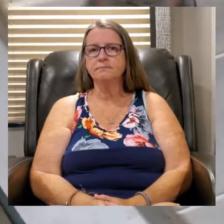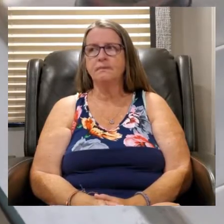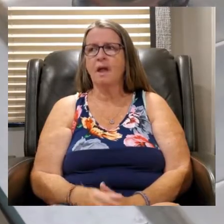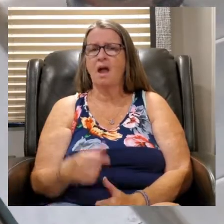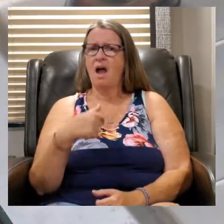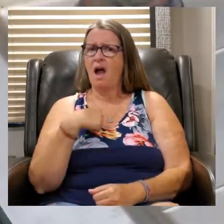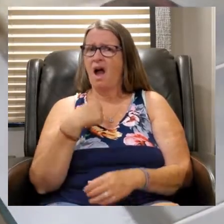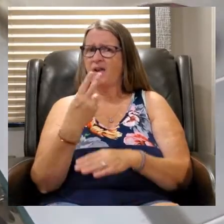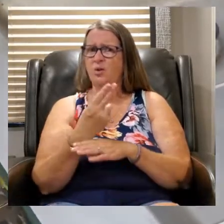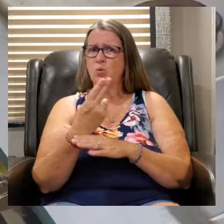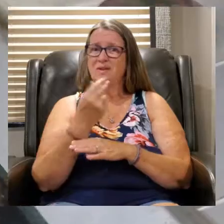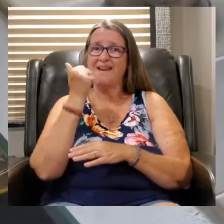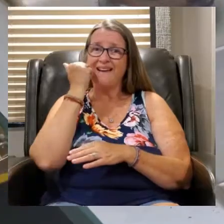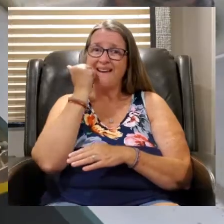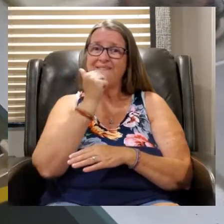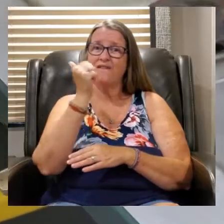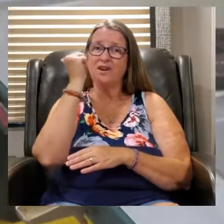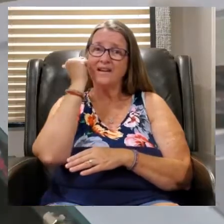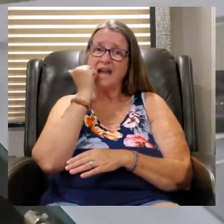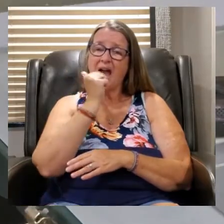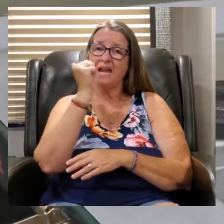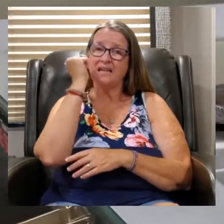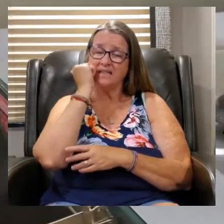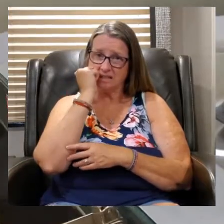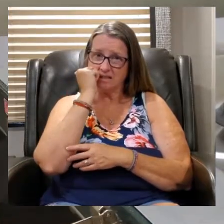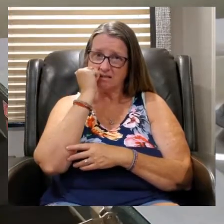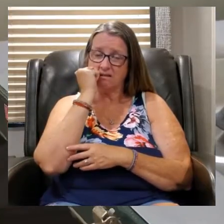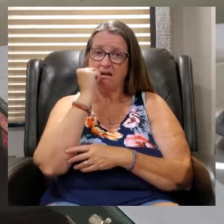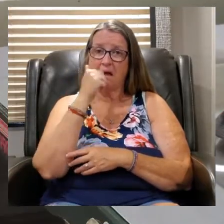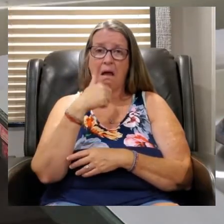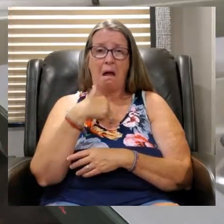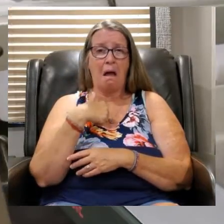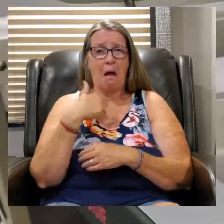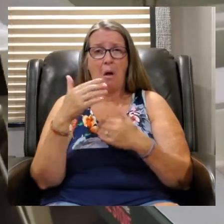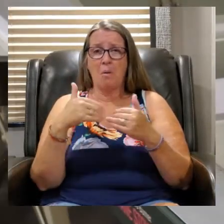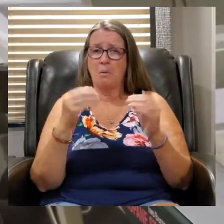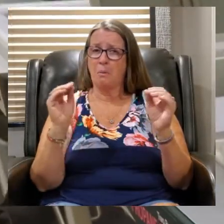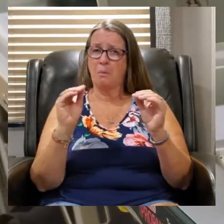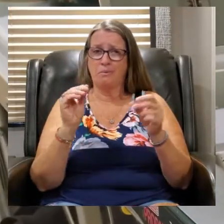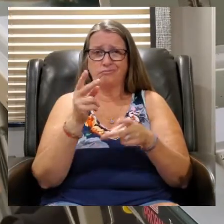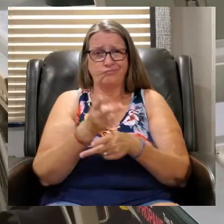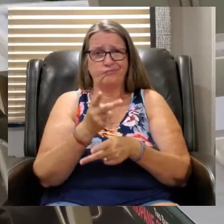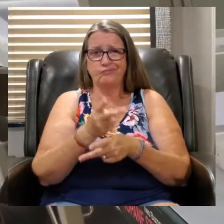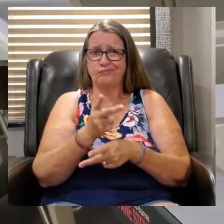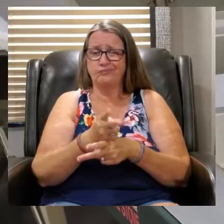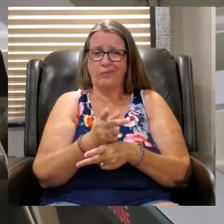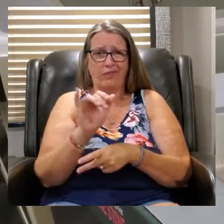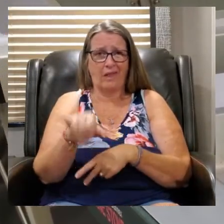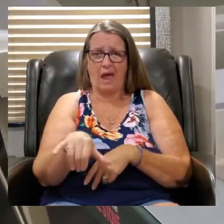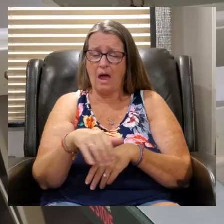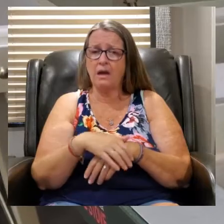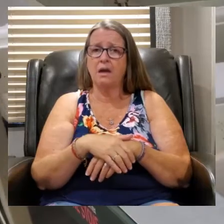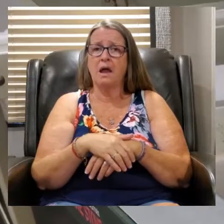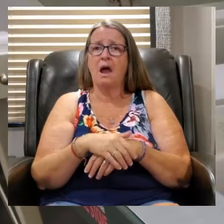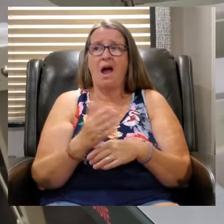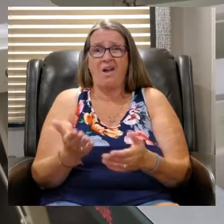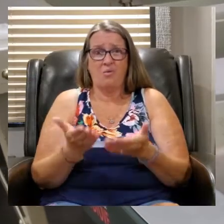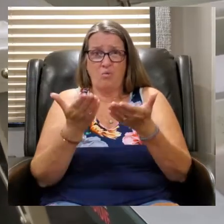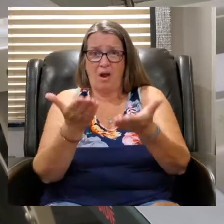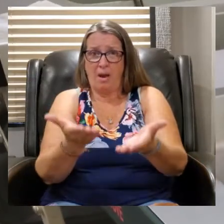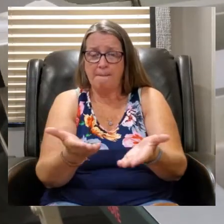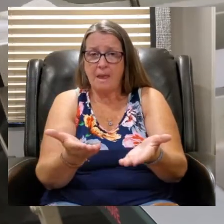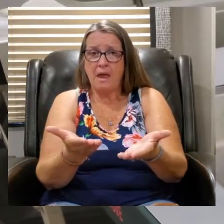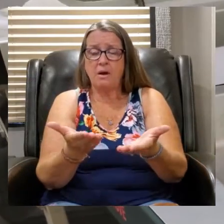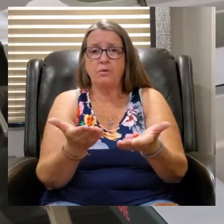And so I use this every night, and I take little to no care of it, and I